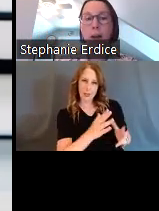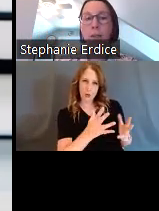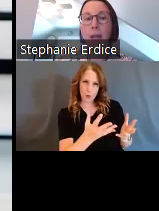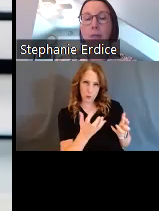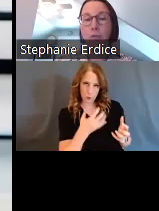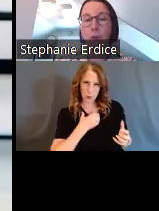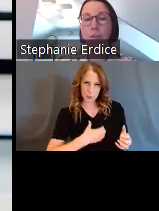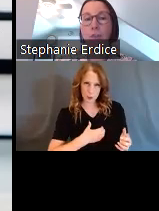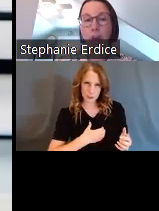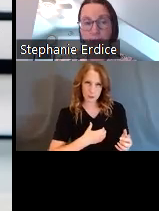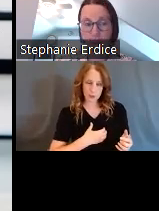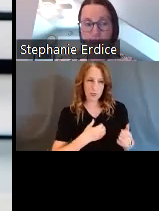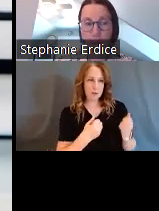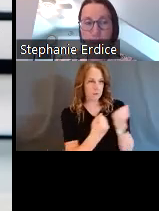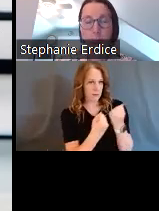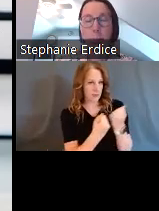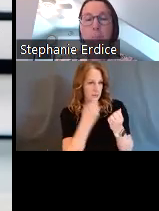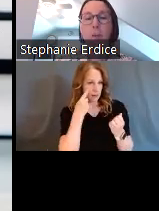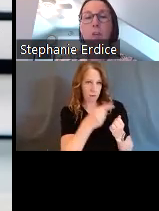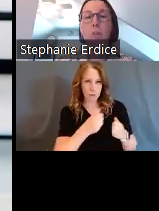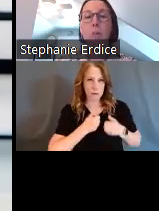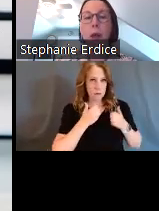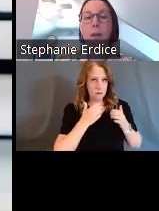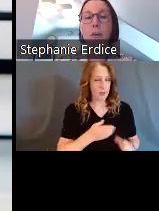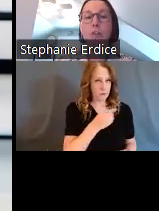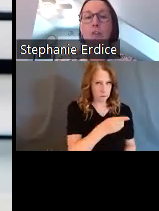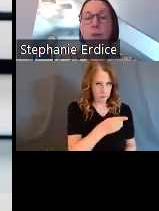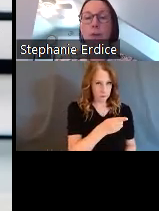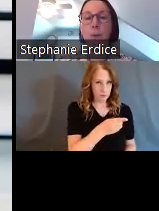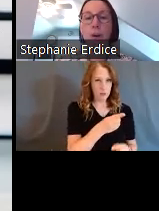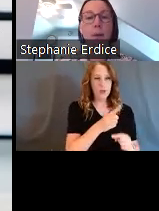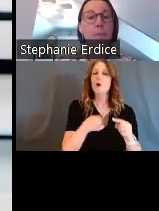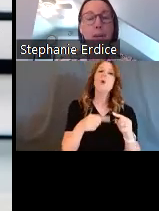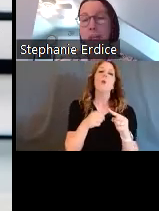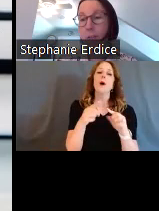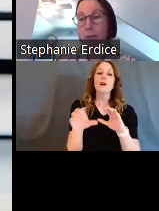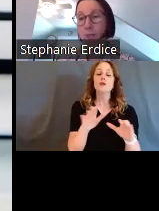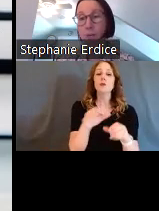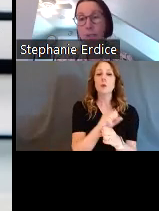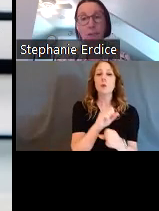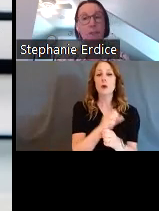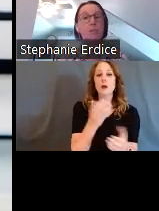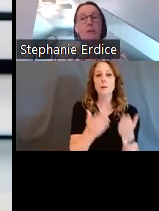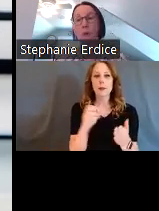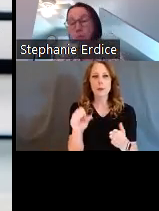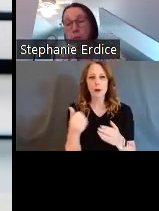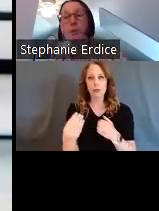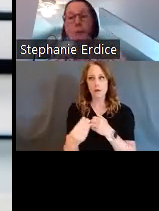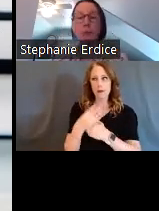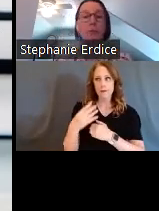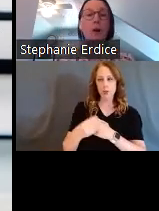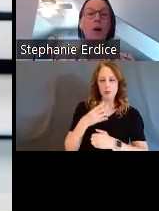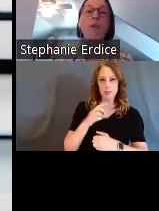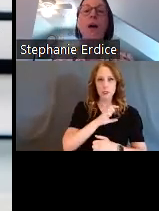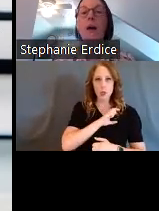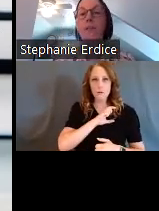You are advocating for the survivor. So when you're doing your work, there may be other influences. Law enforcement